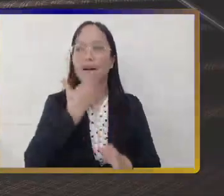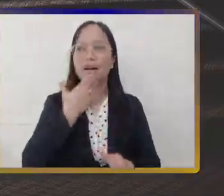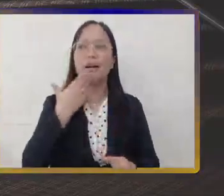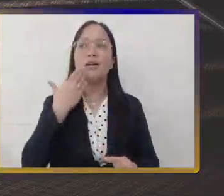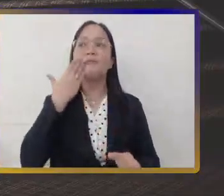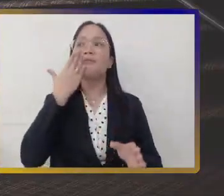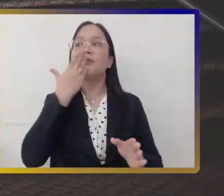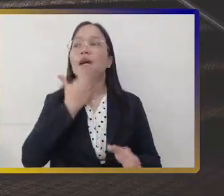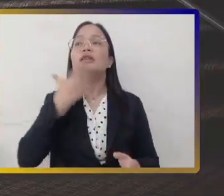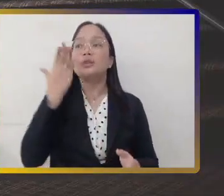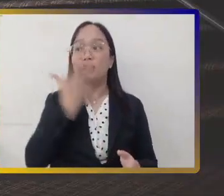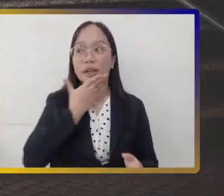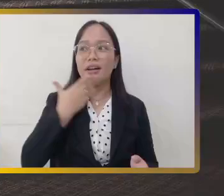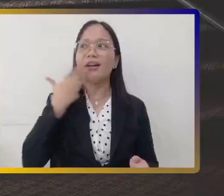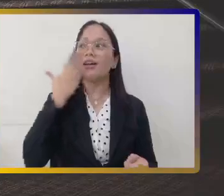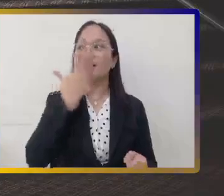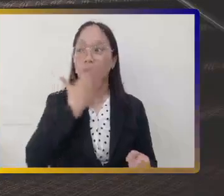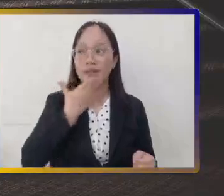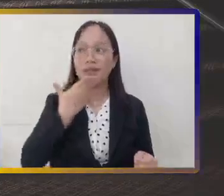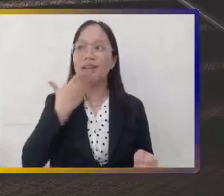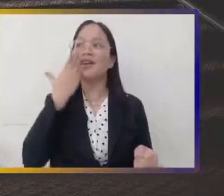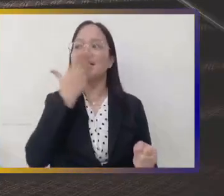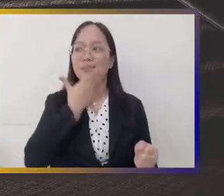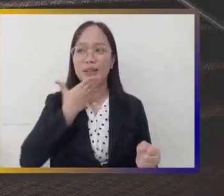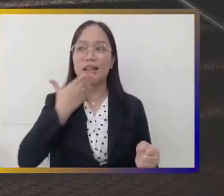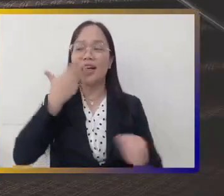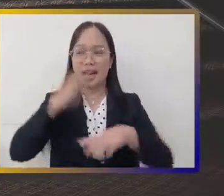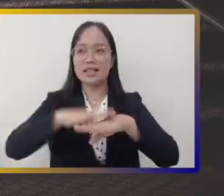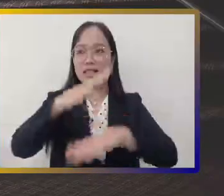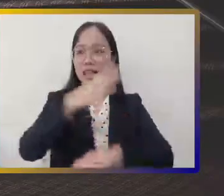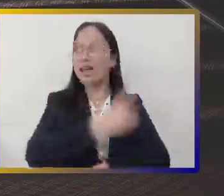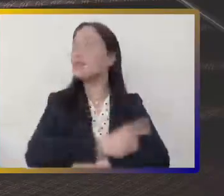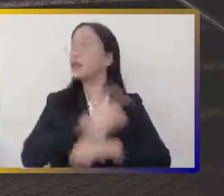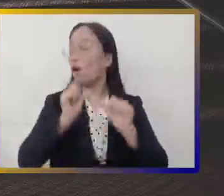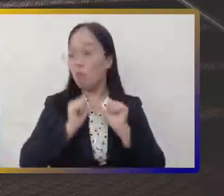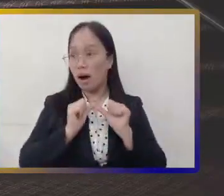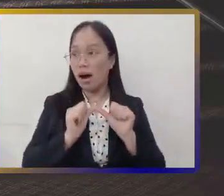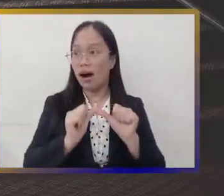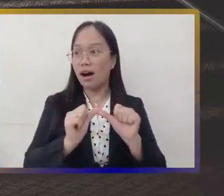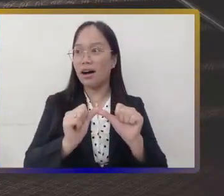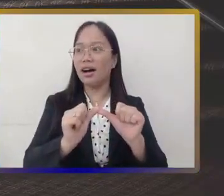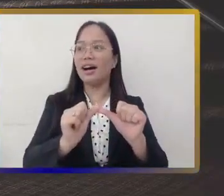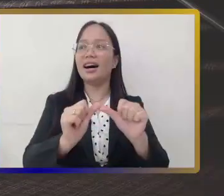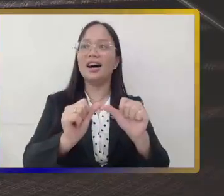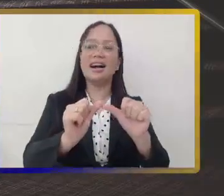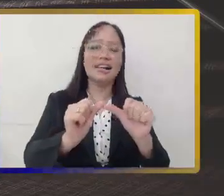sweeter, sweeter, sweeter, sweeter as the days go